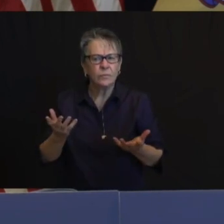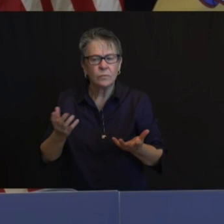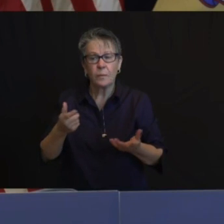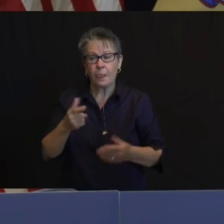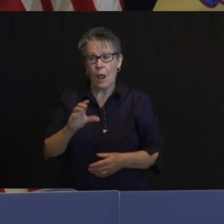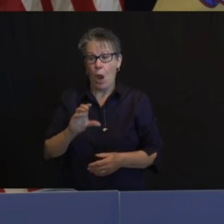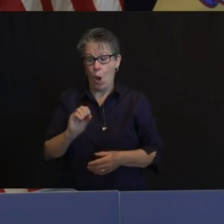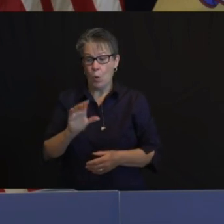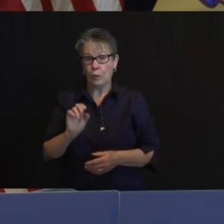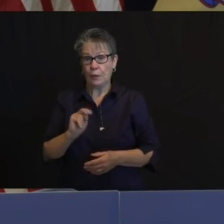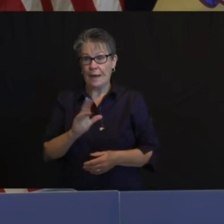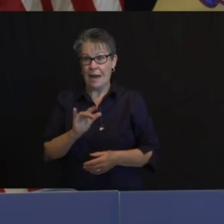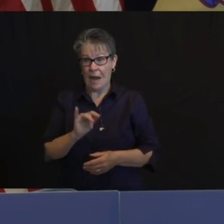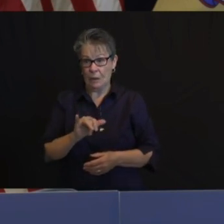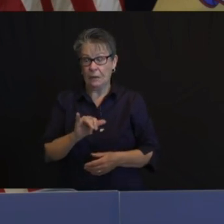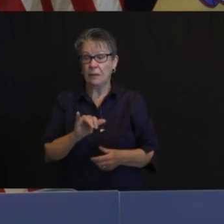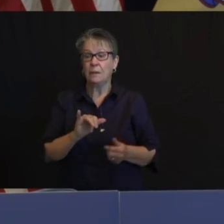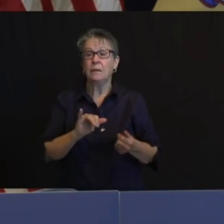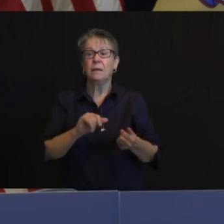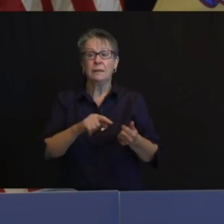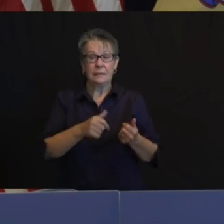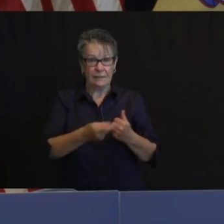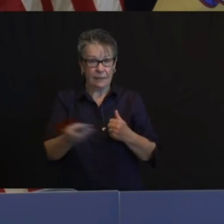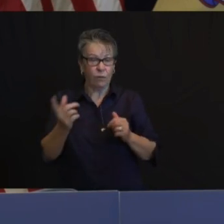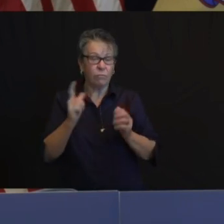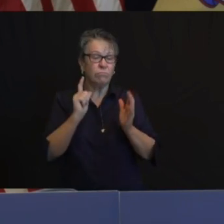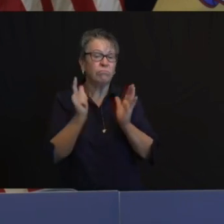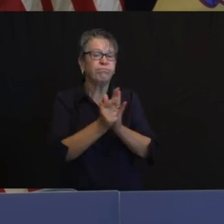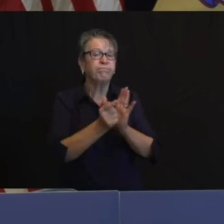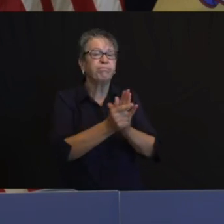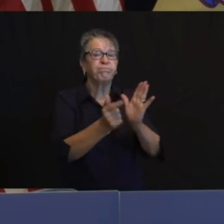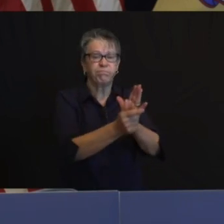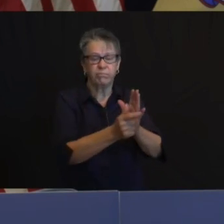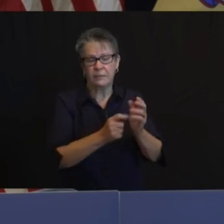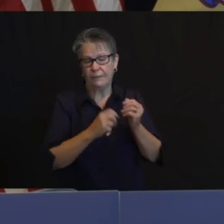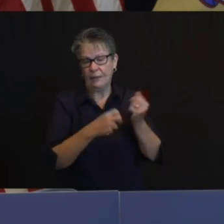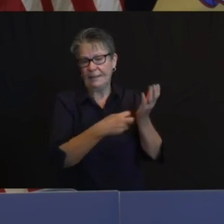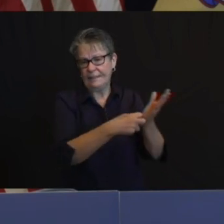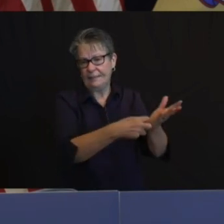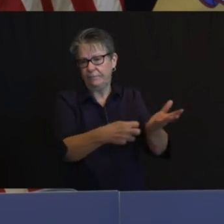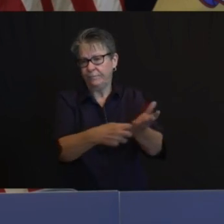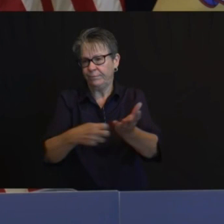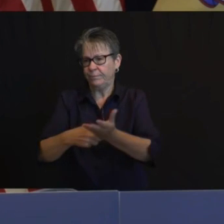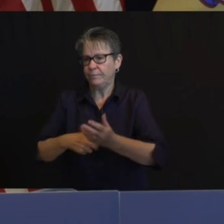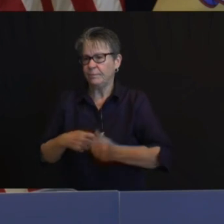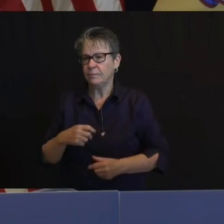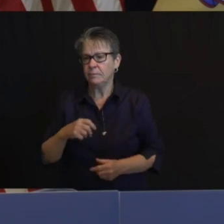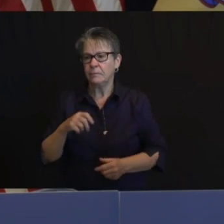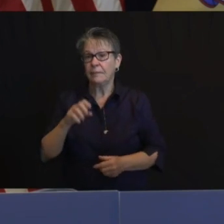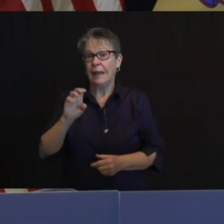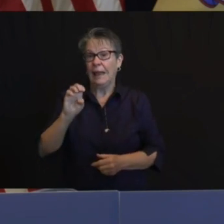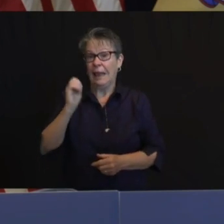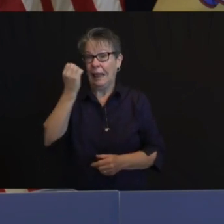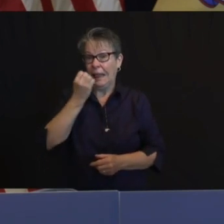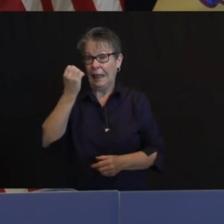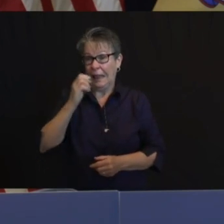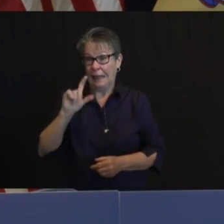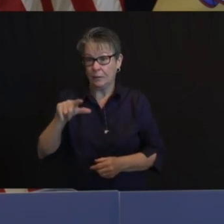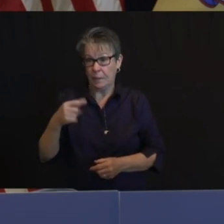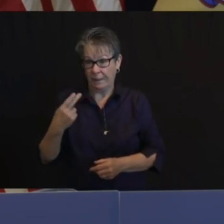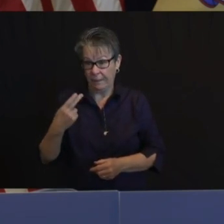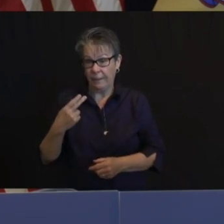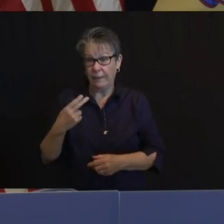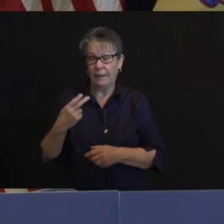violation. And lastly, Governor, the city of Elizabeth has its own local task force with health